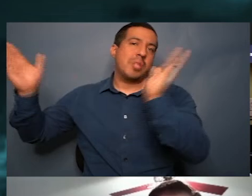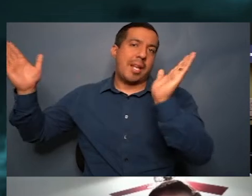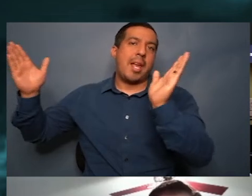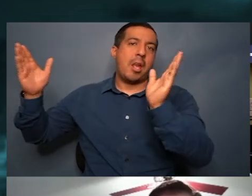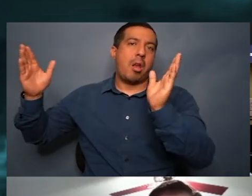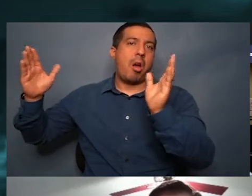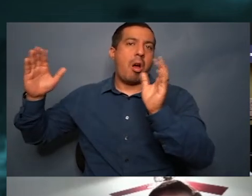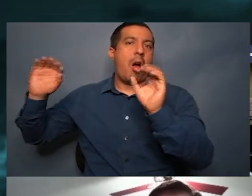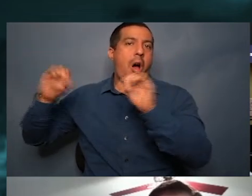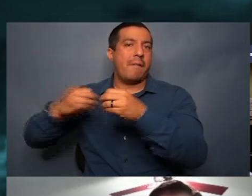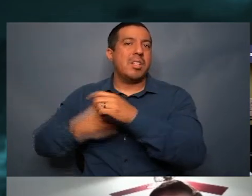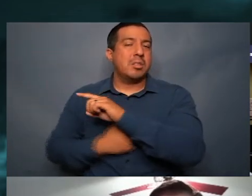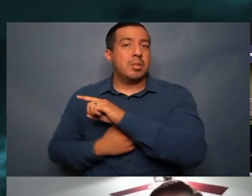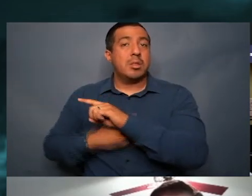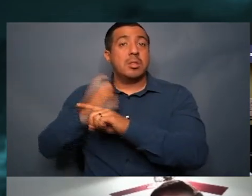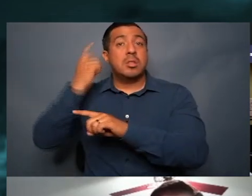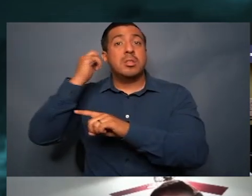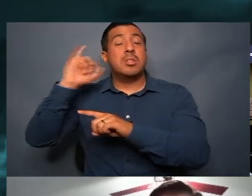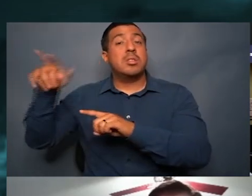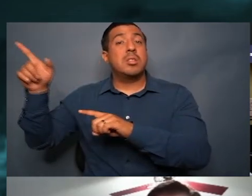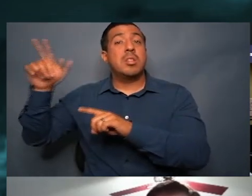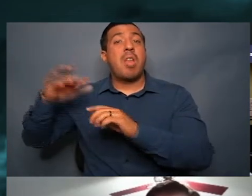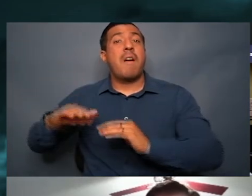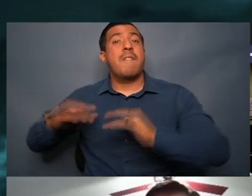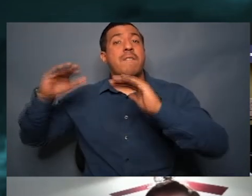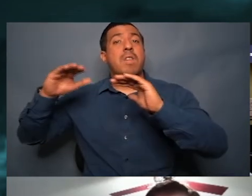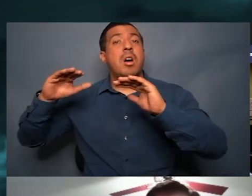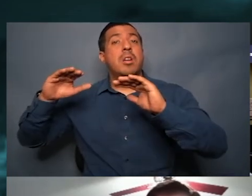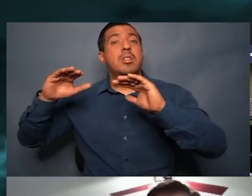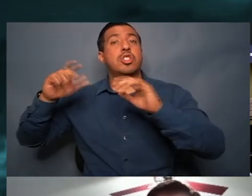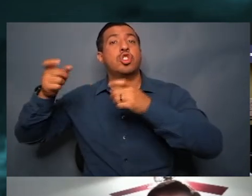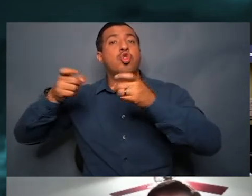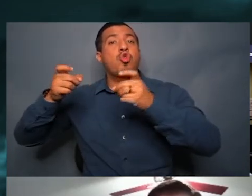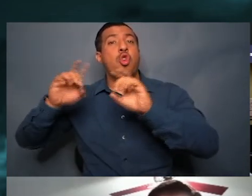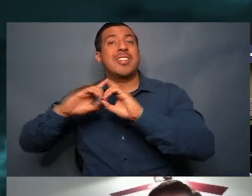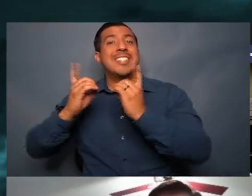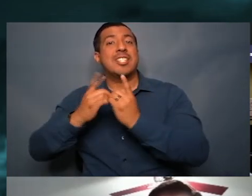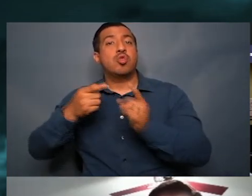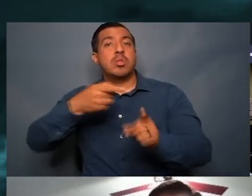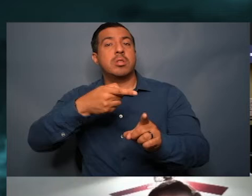type of stuff. And so, the Flood Control District has been working